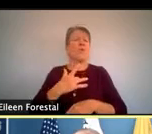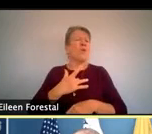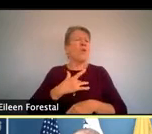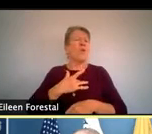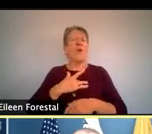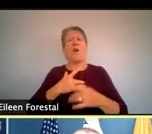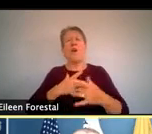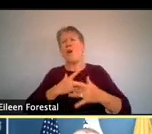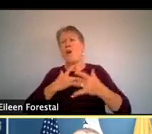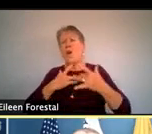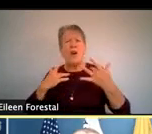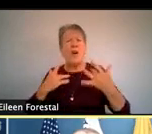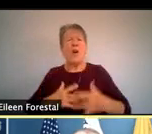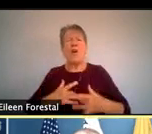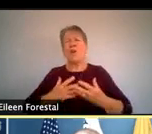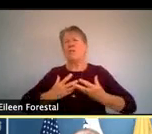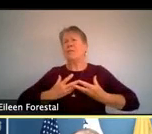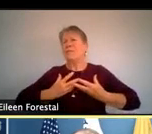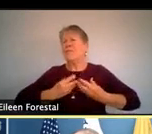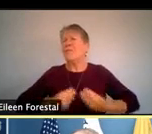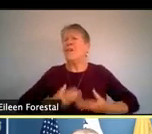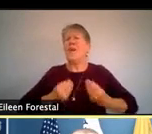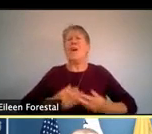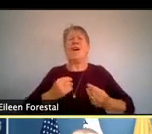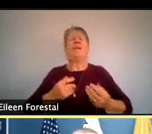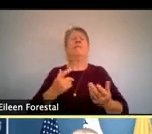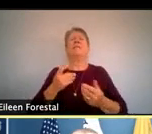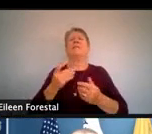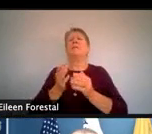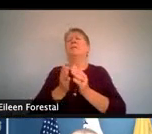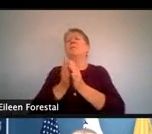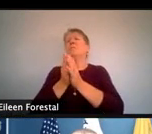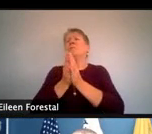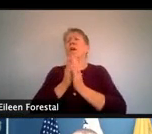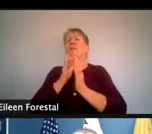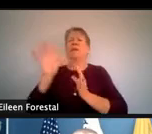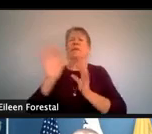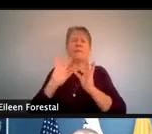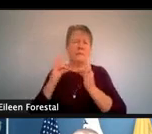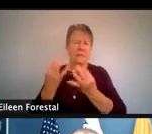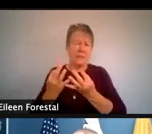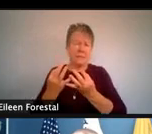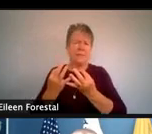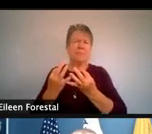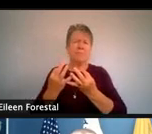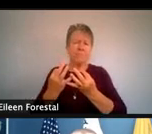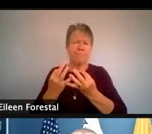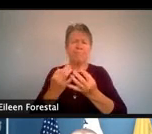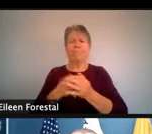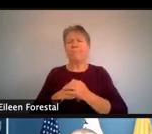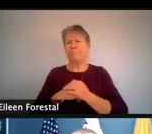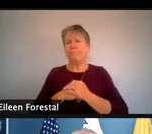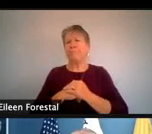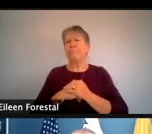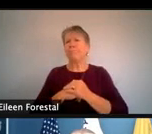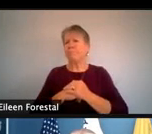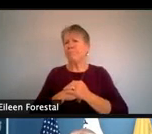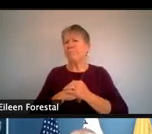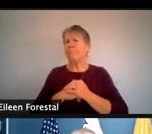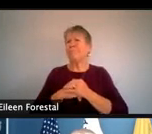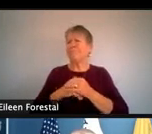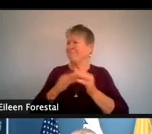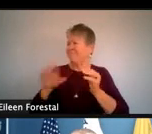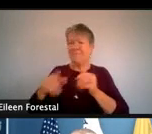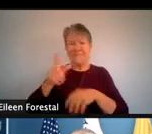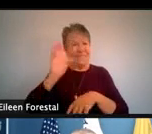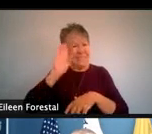entire family and him in our prayers. Thank you, Governor, for reaching out to them too. Listen, the least we could do, and by the way, too young, 49 years old, for crying out loud.